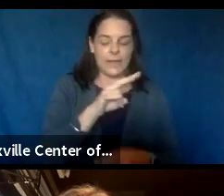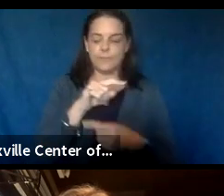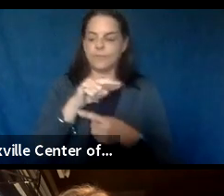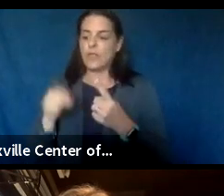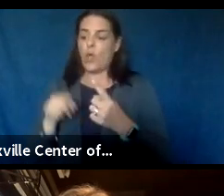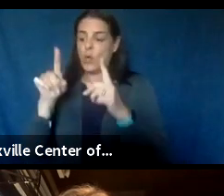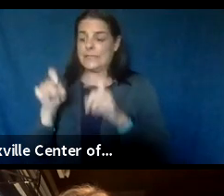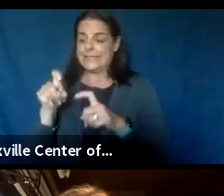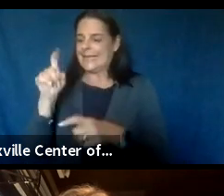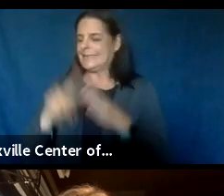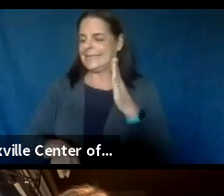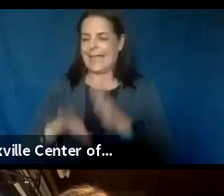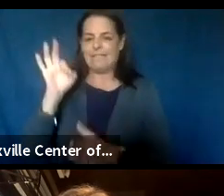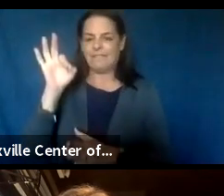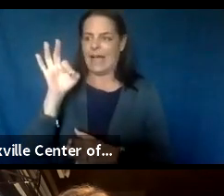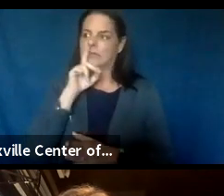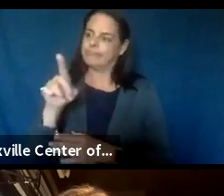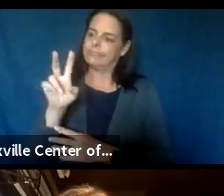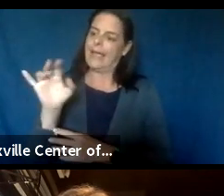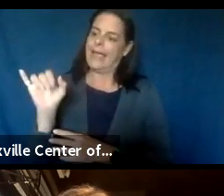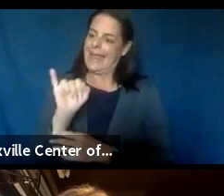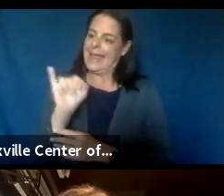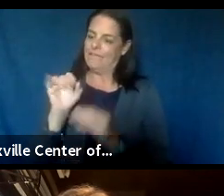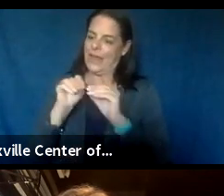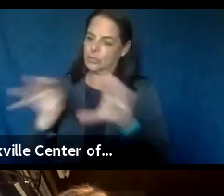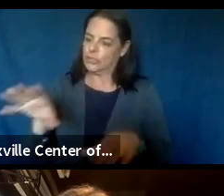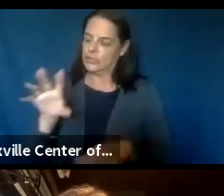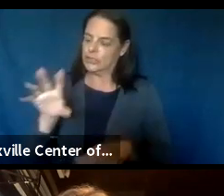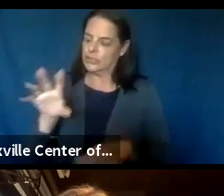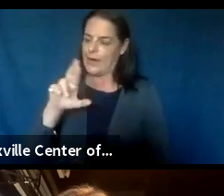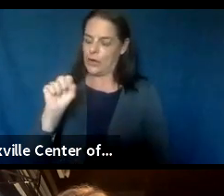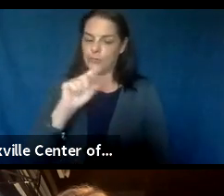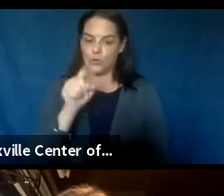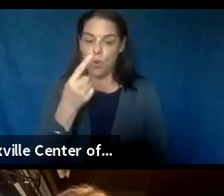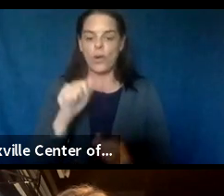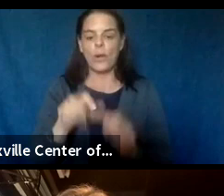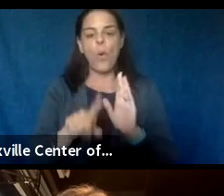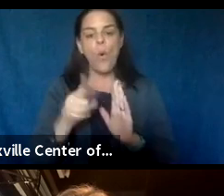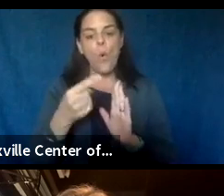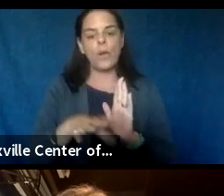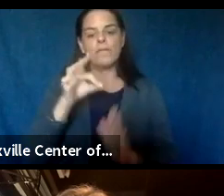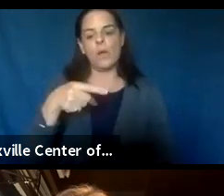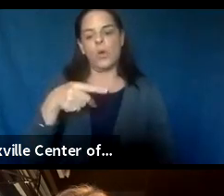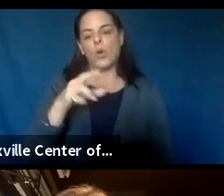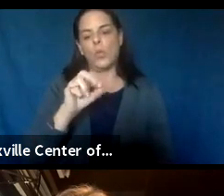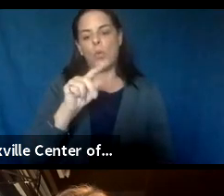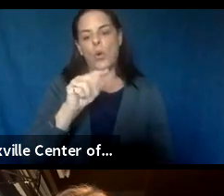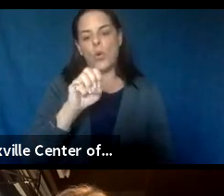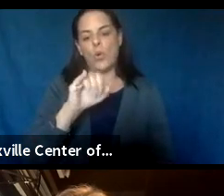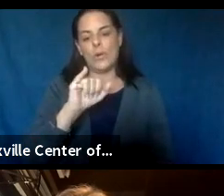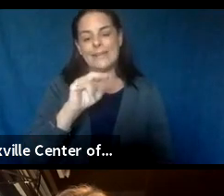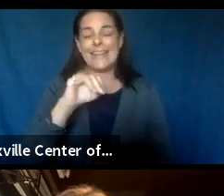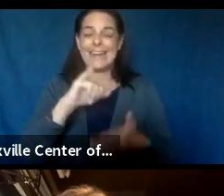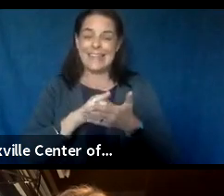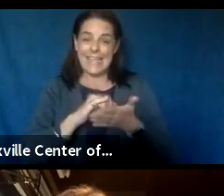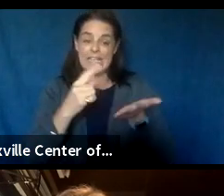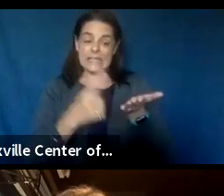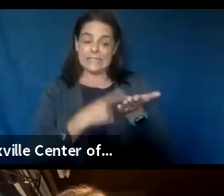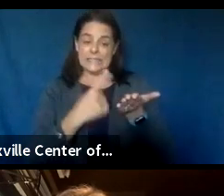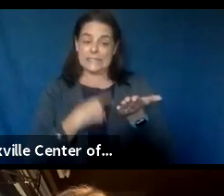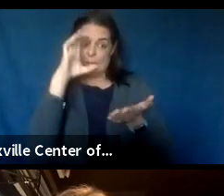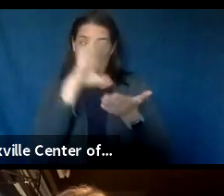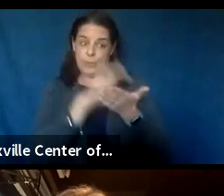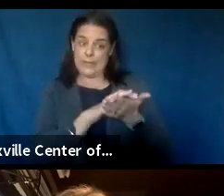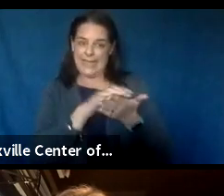cannot detect free infectious viruses at all. They can only detect proteins that are believed in some cases wrongly to be unique